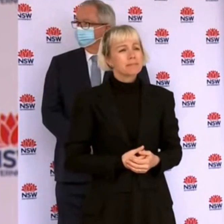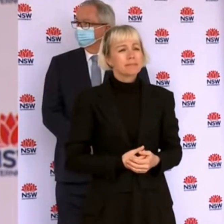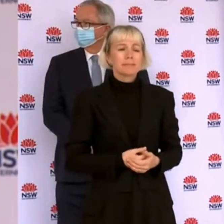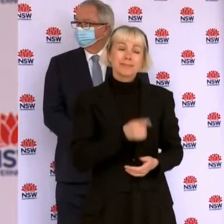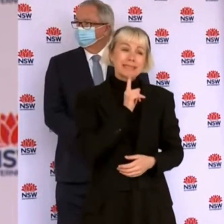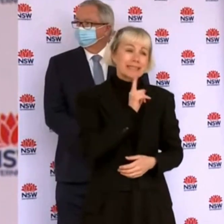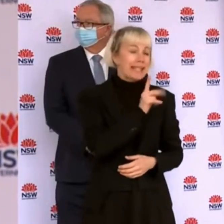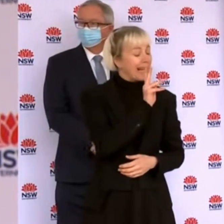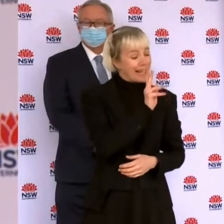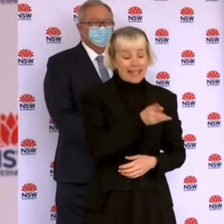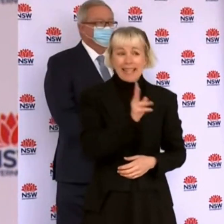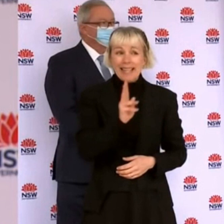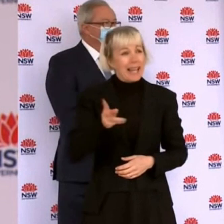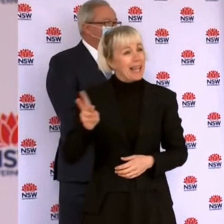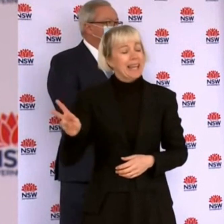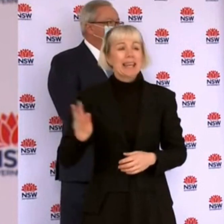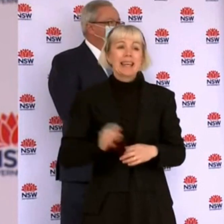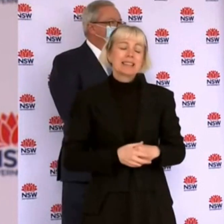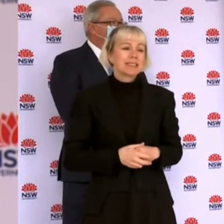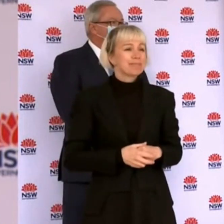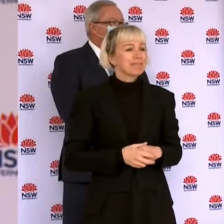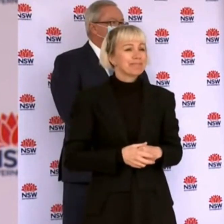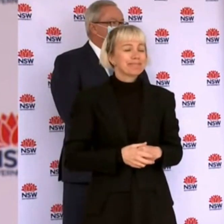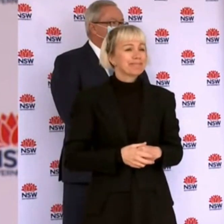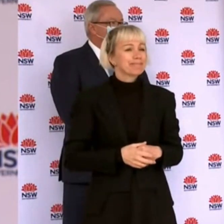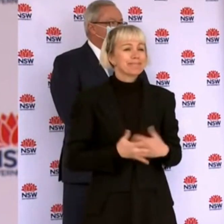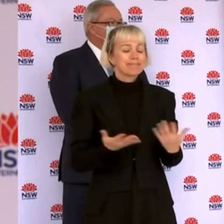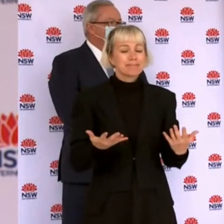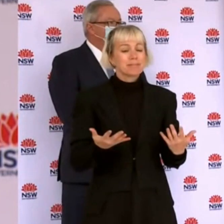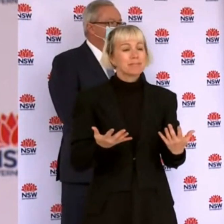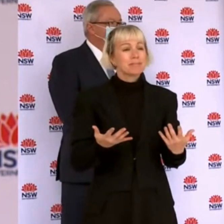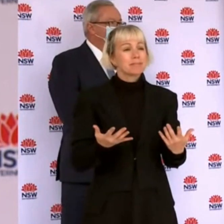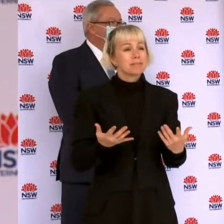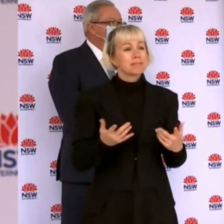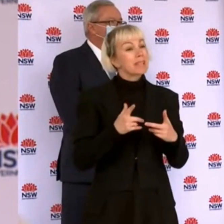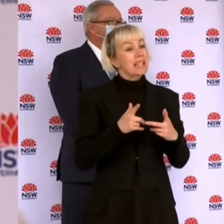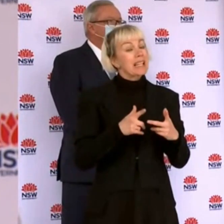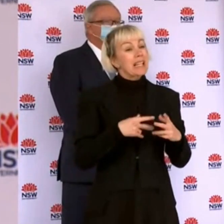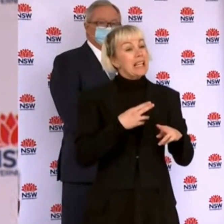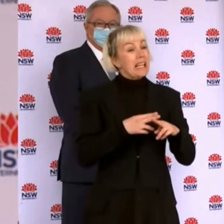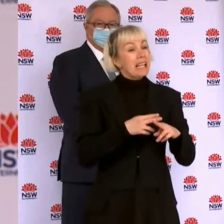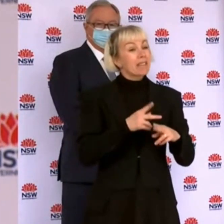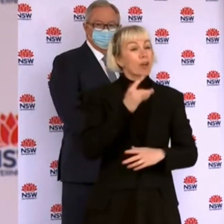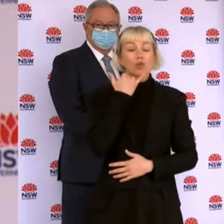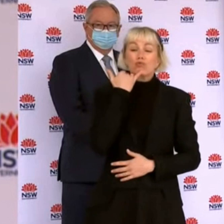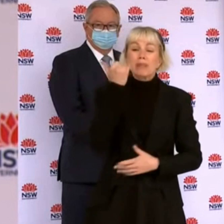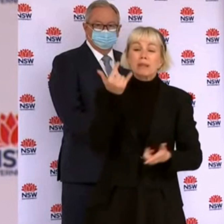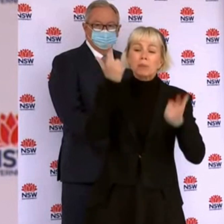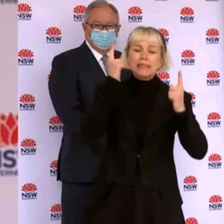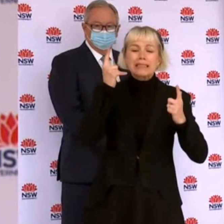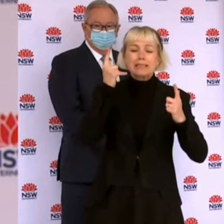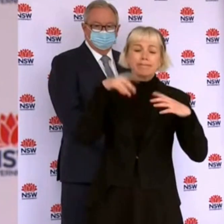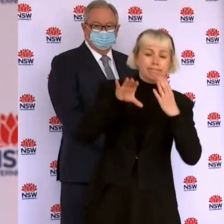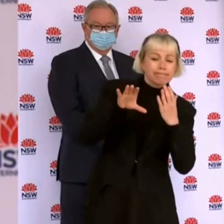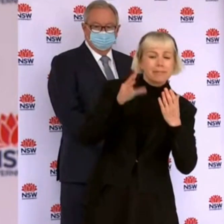the employers and businesses often are very understanding if anyone has symptoms and cannot come to work.